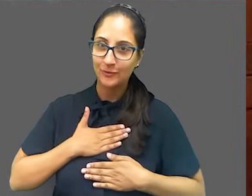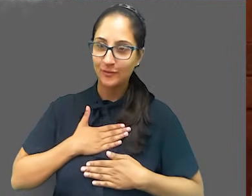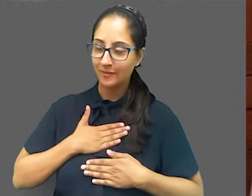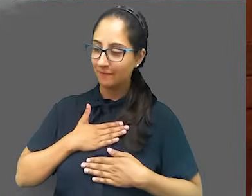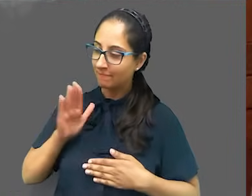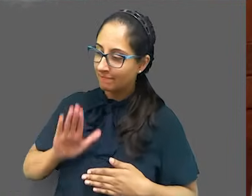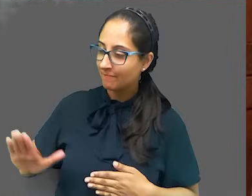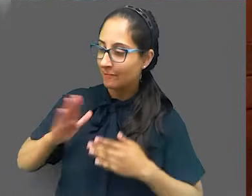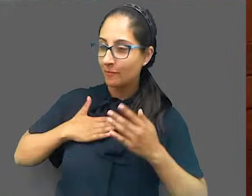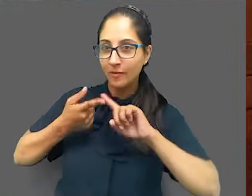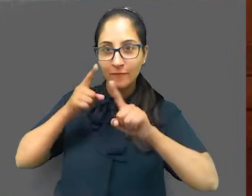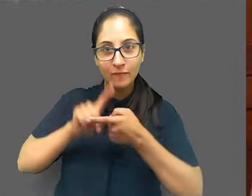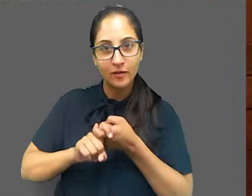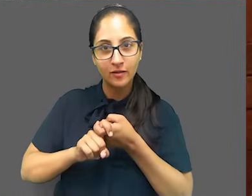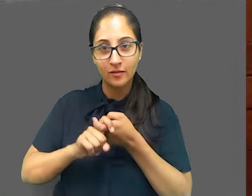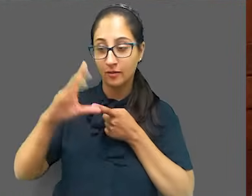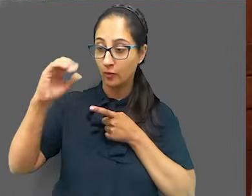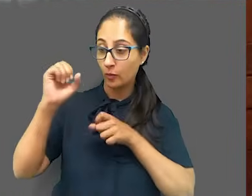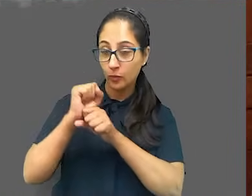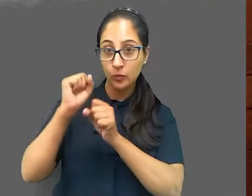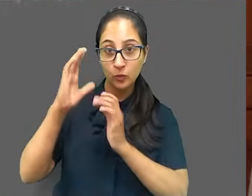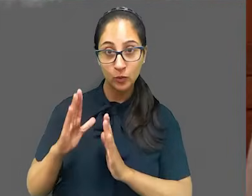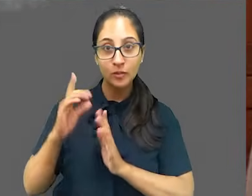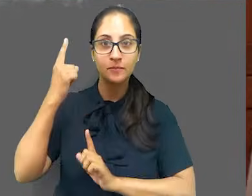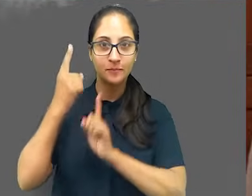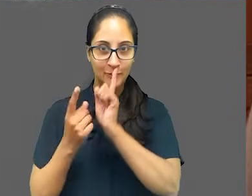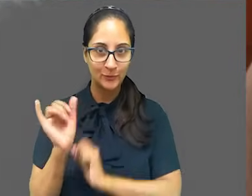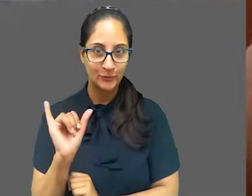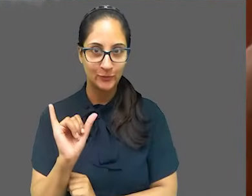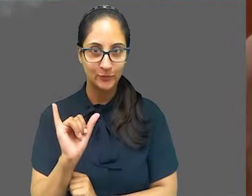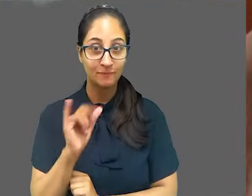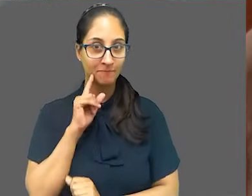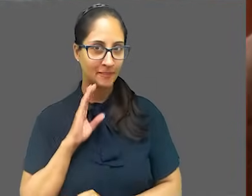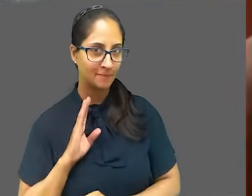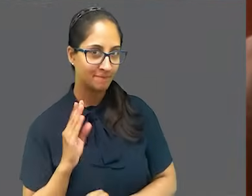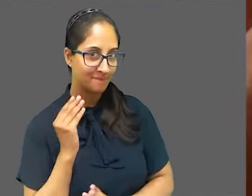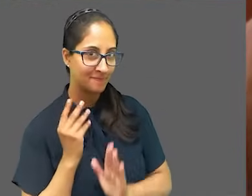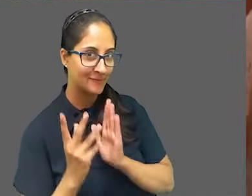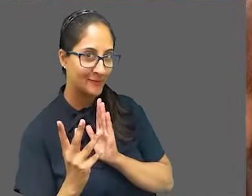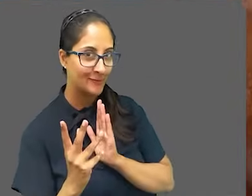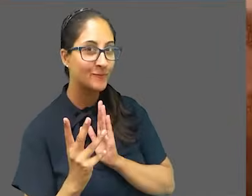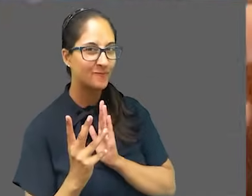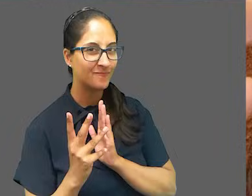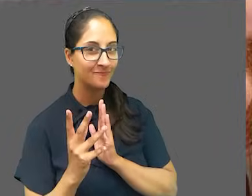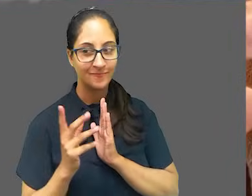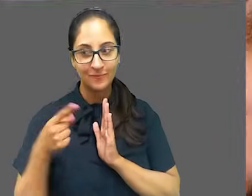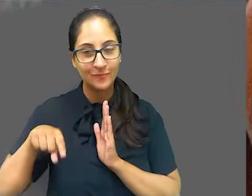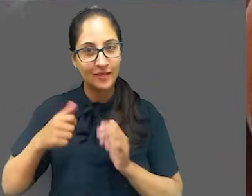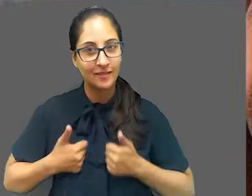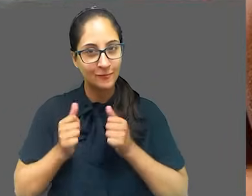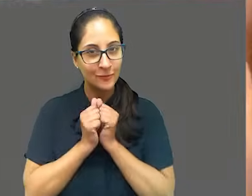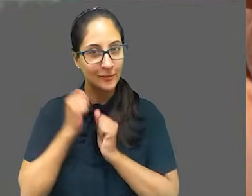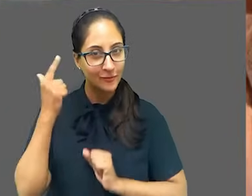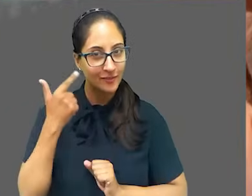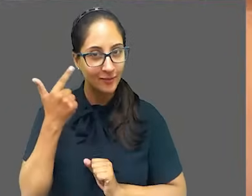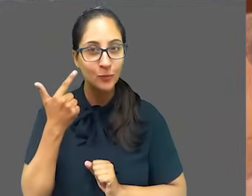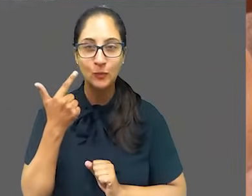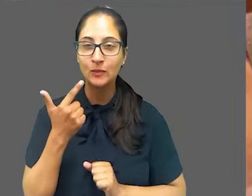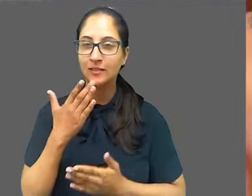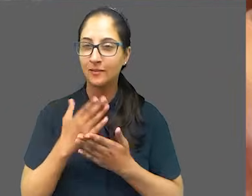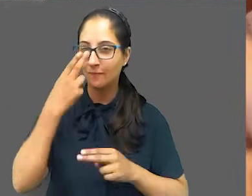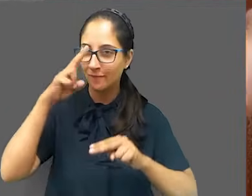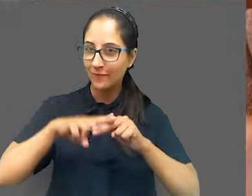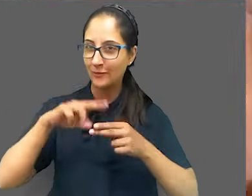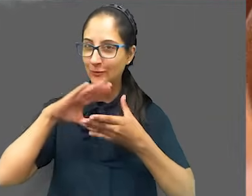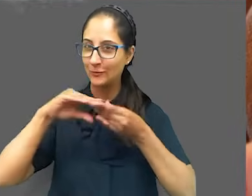my friends, my colleagues, and my mentors. And between you and me, I have some great stories to